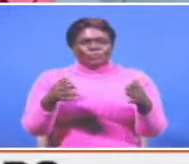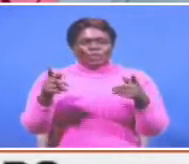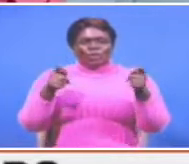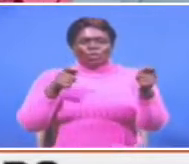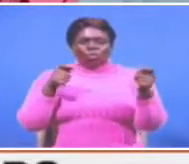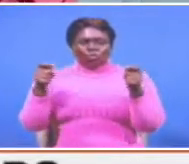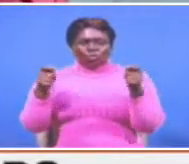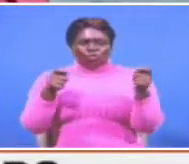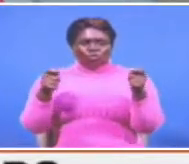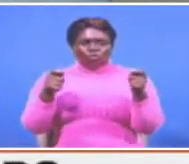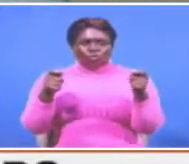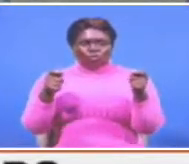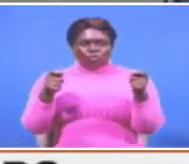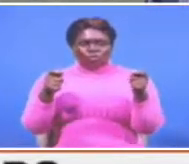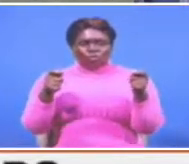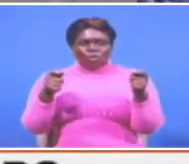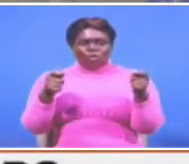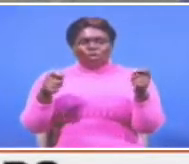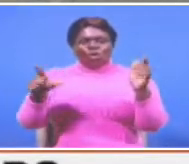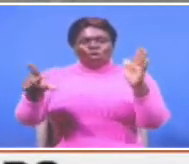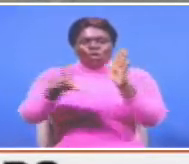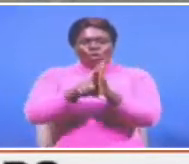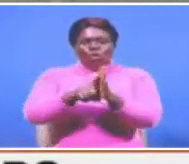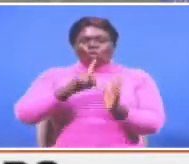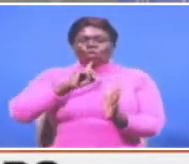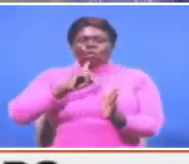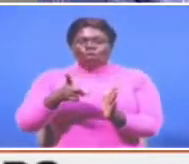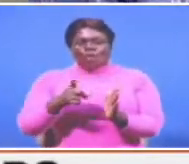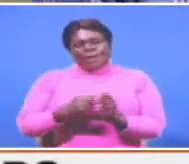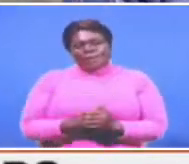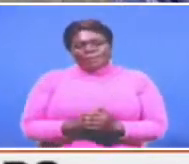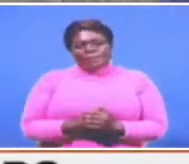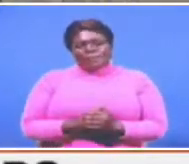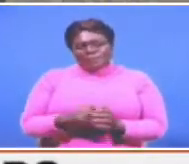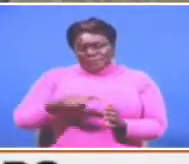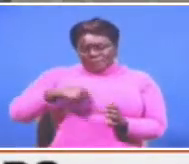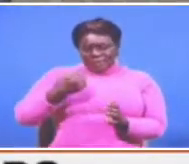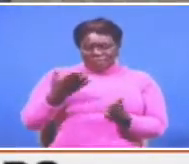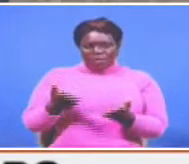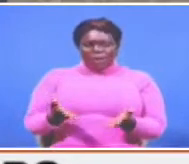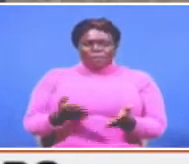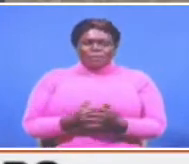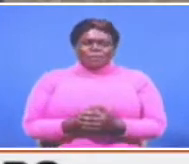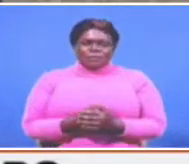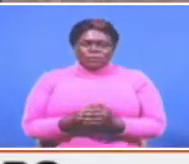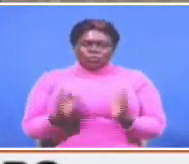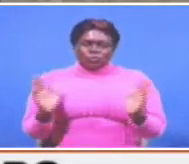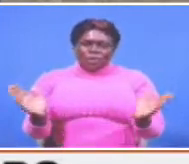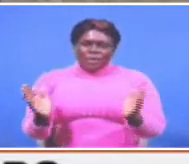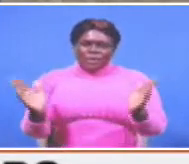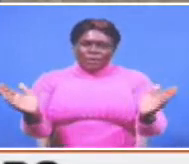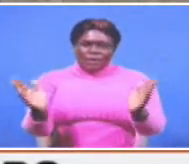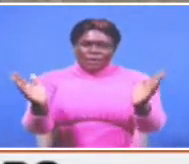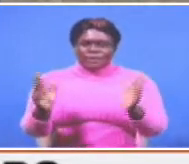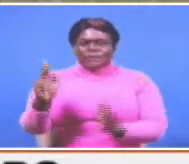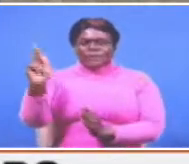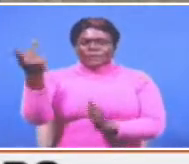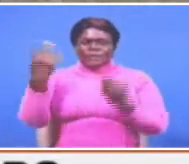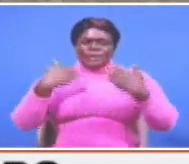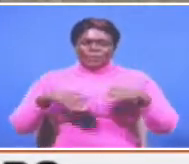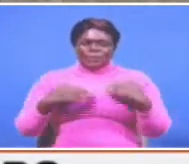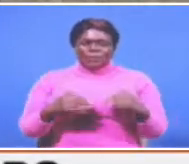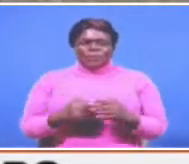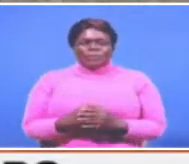control or for the maintenance of law and order. And we are here to urge Kenyans